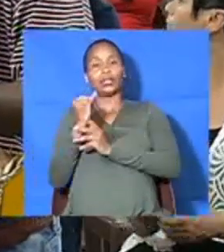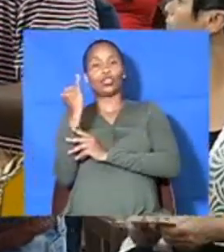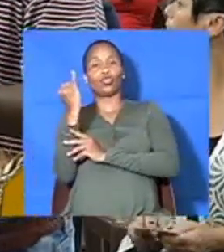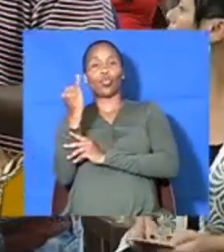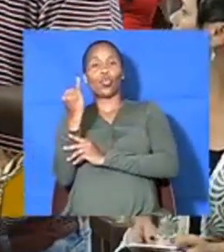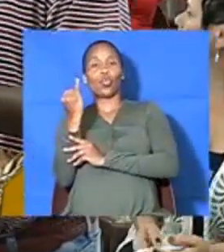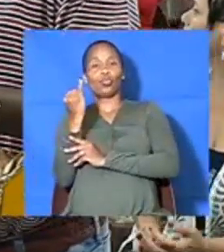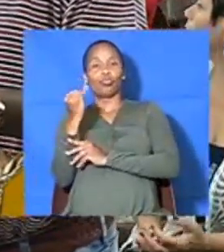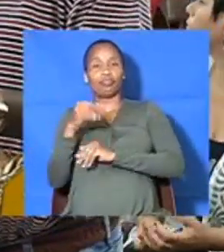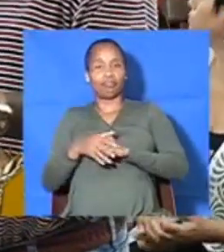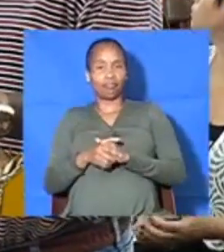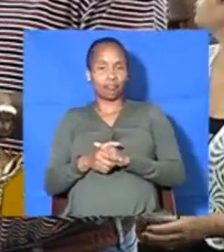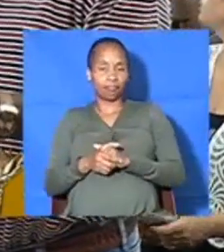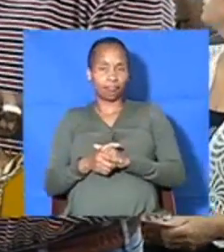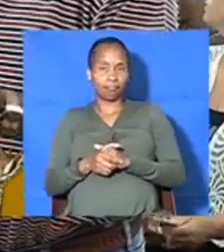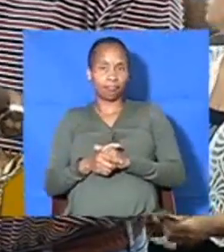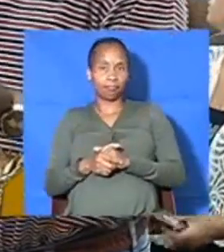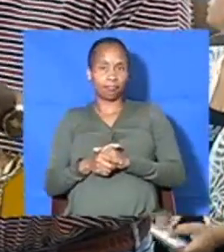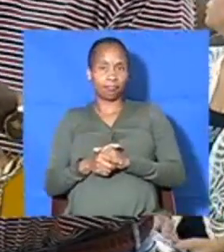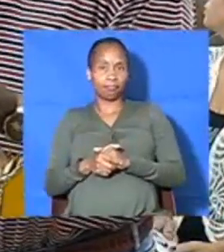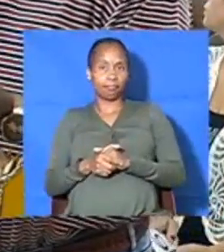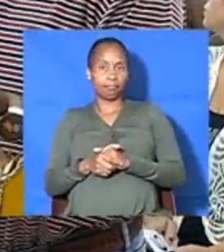May the government recognize the prophet